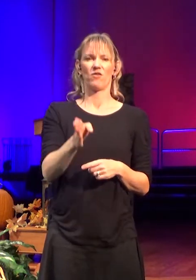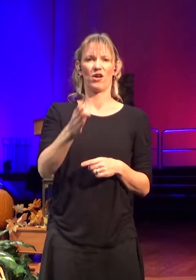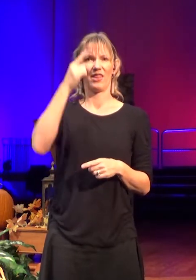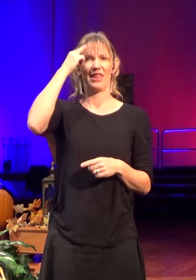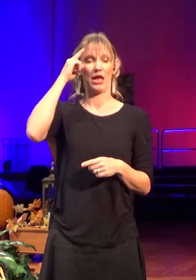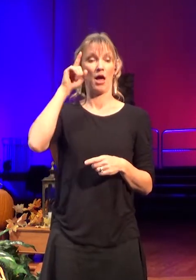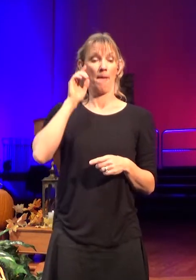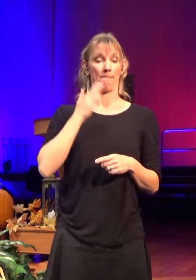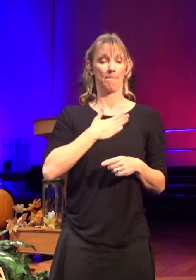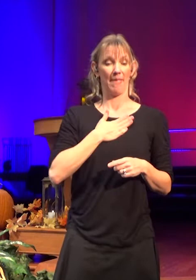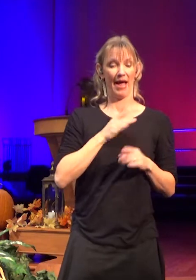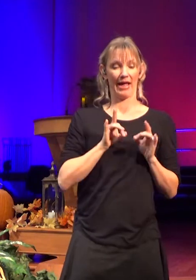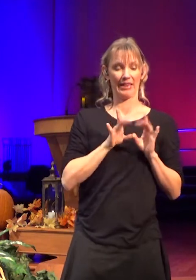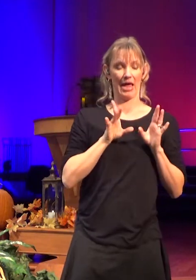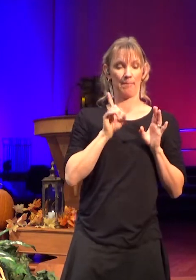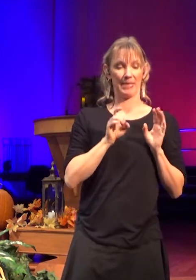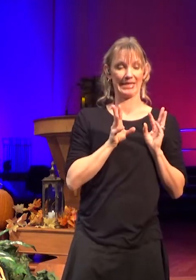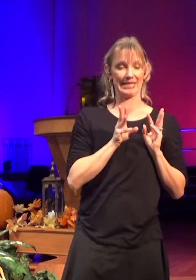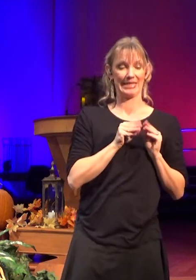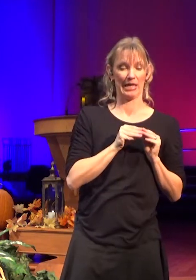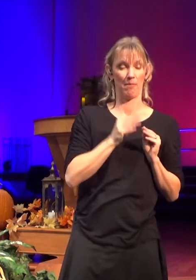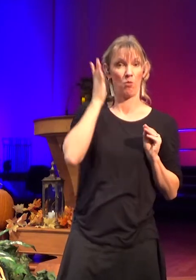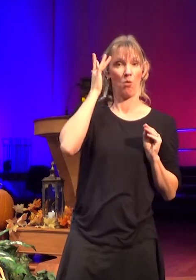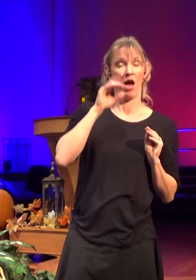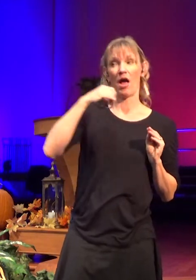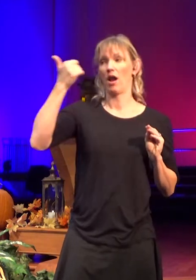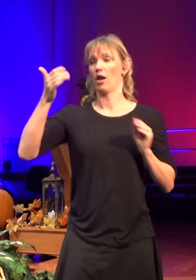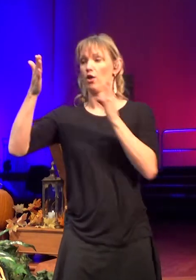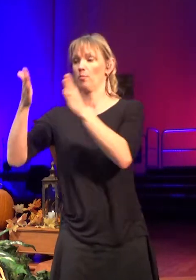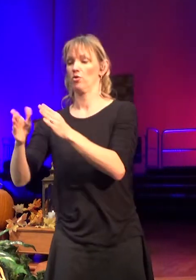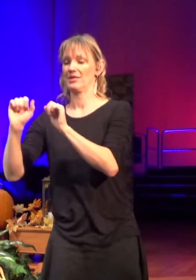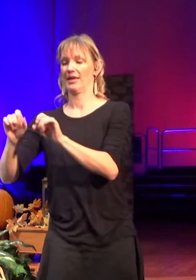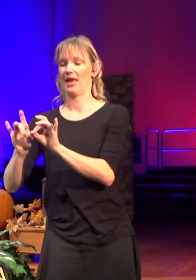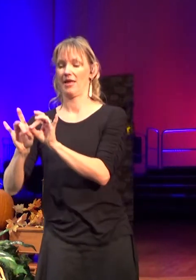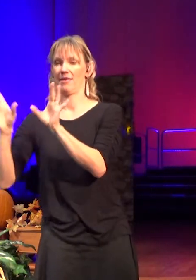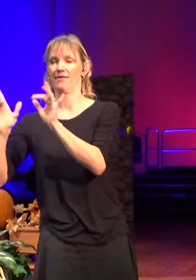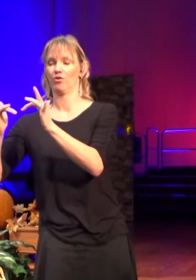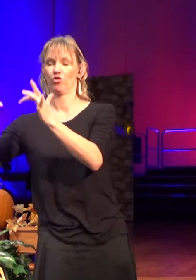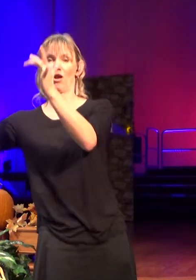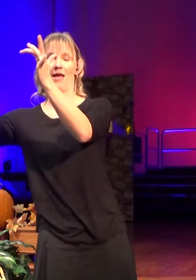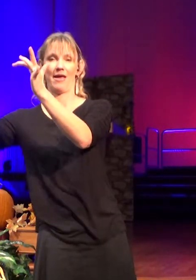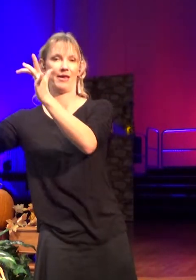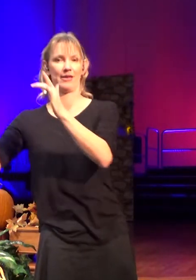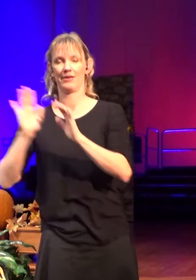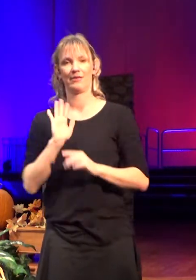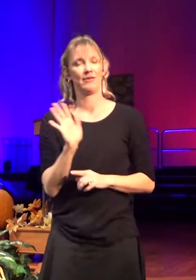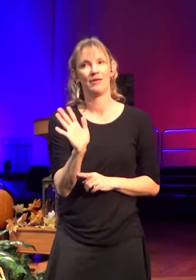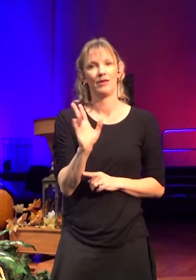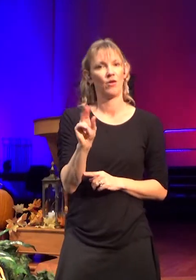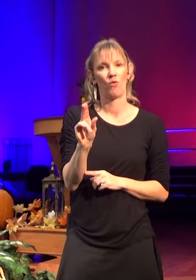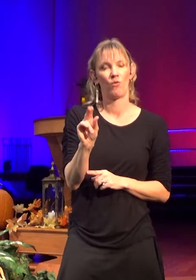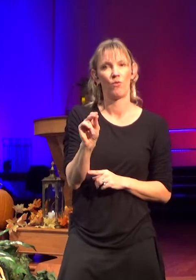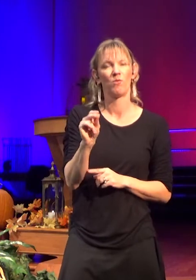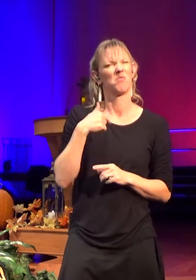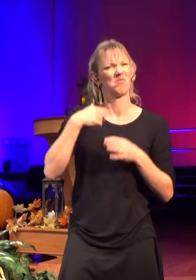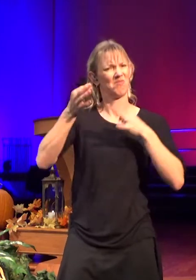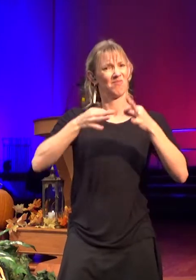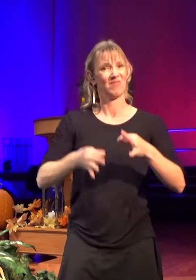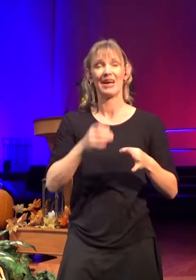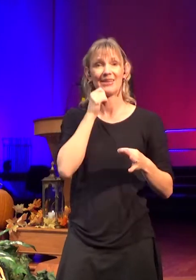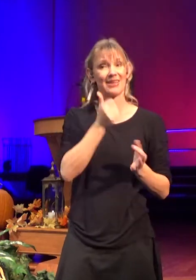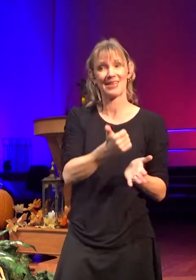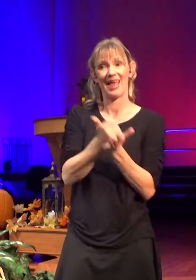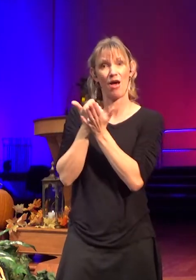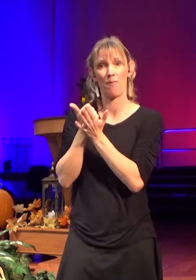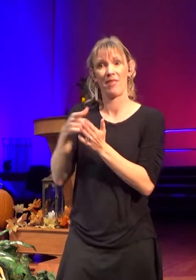our light so another can shine. You never have to dim your light so another can shine.